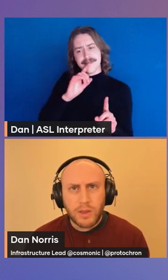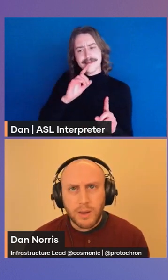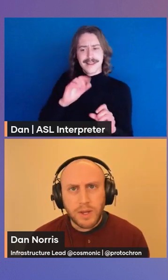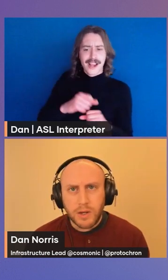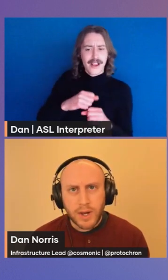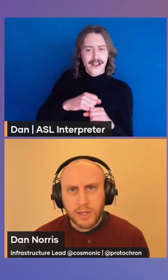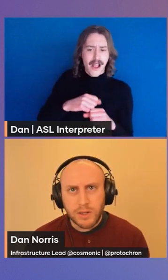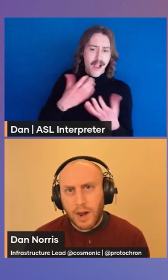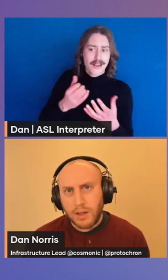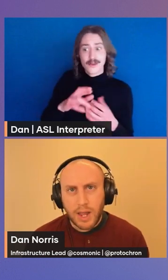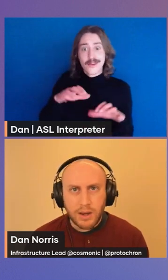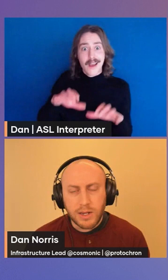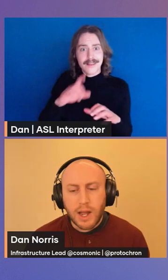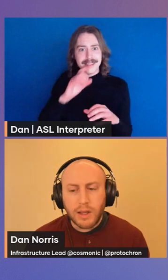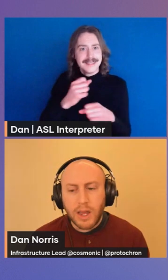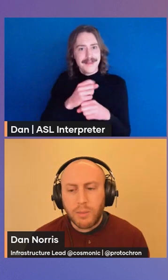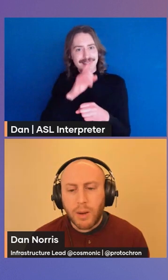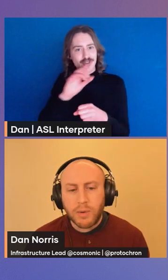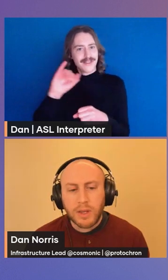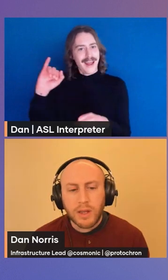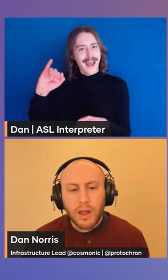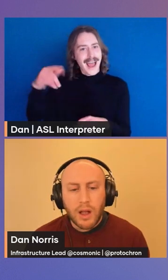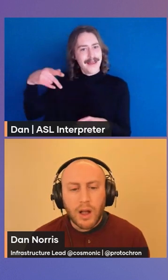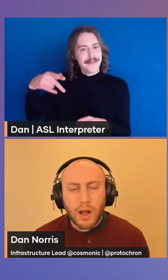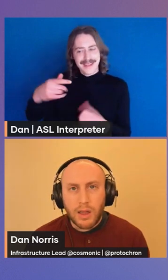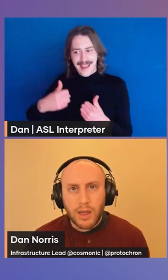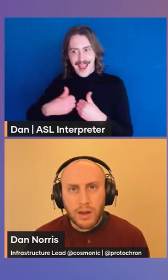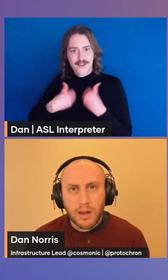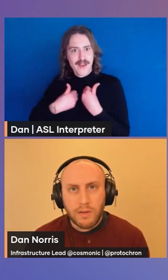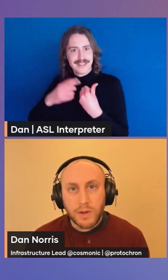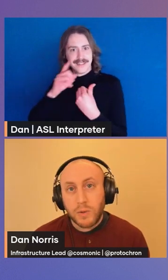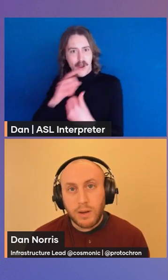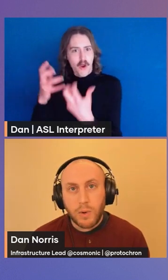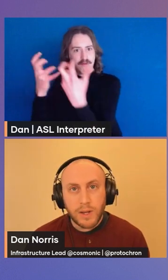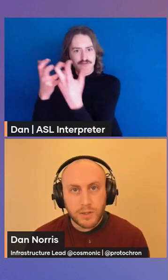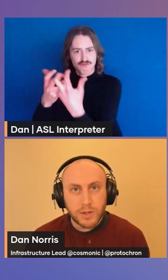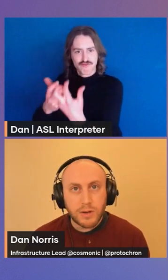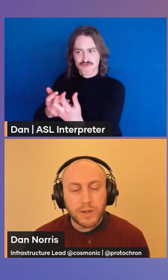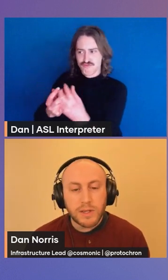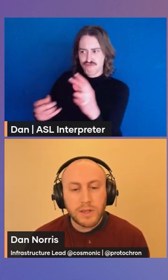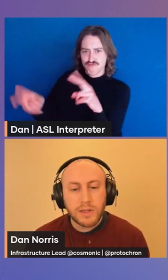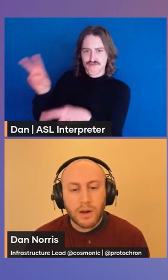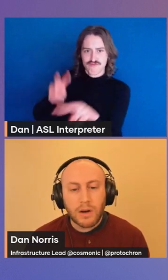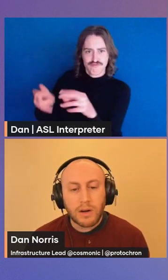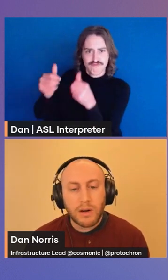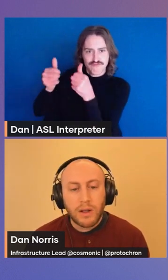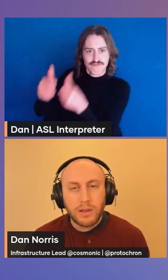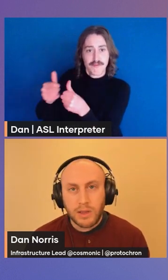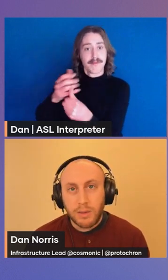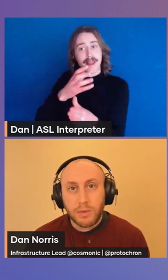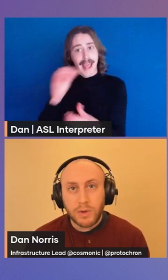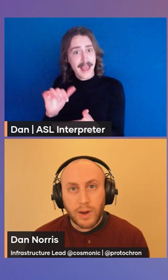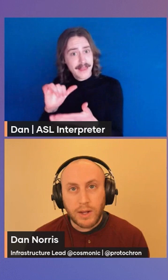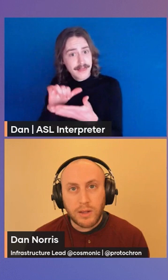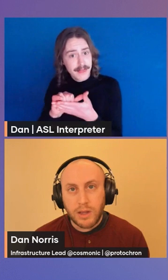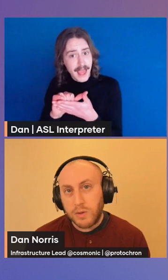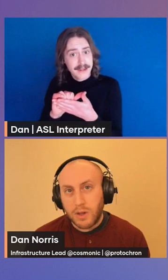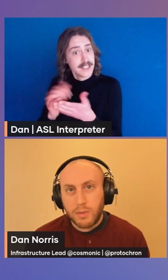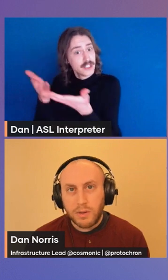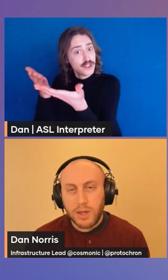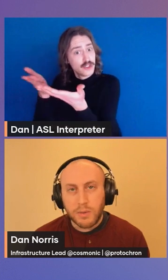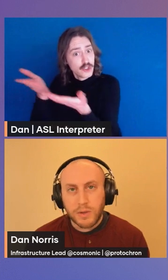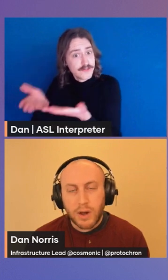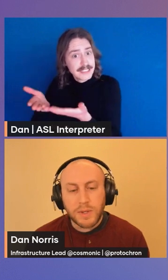sure that IP addresses are allocated and deallocated properly, that individual endpoints or services are labeled correctly, and